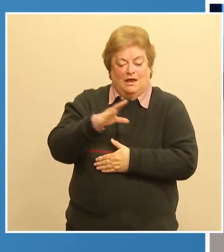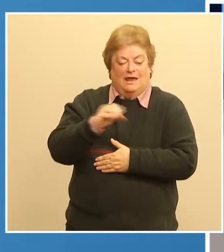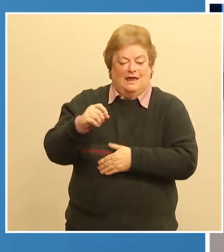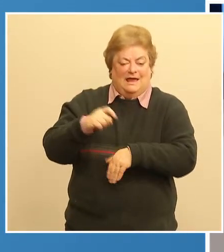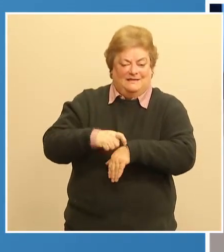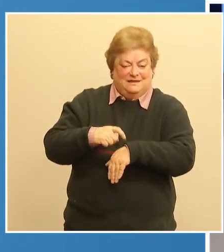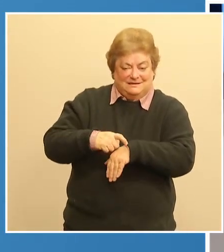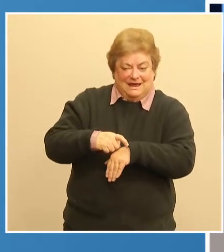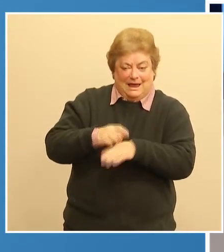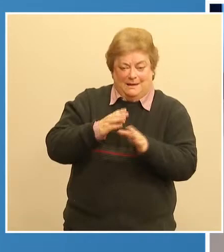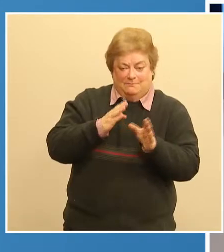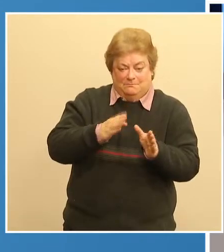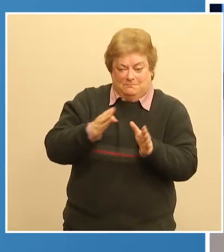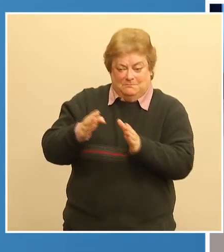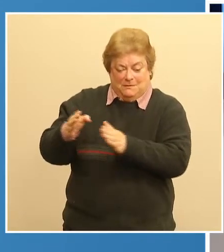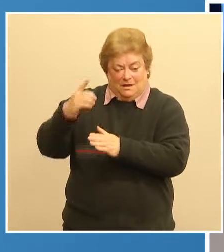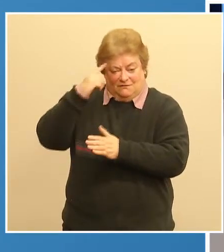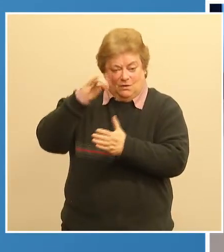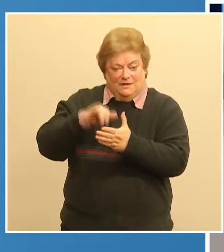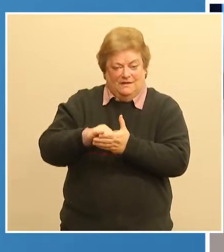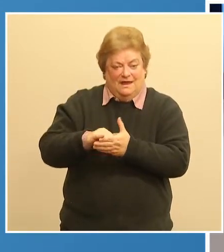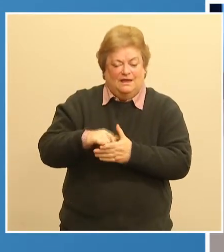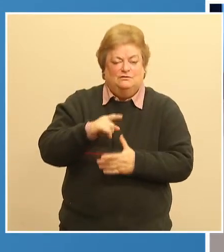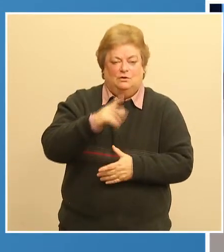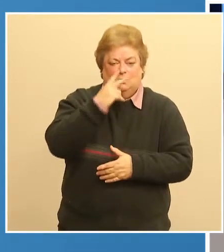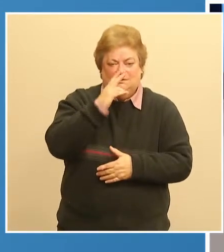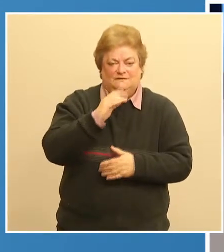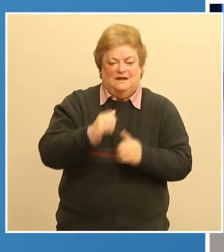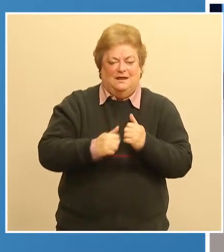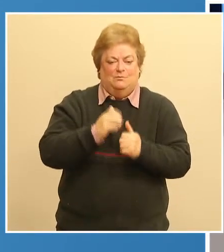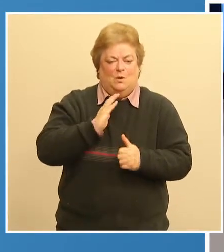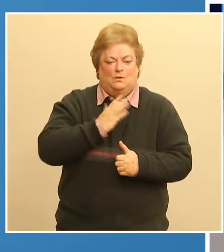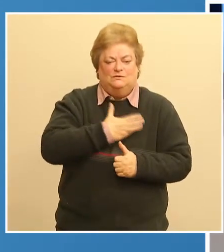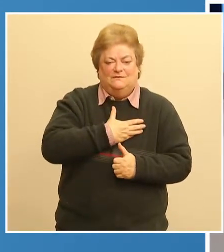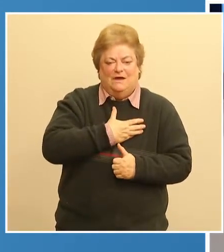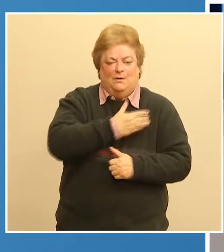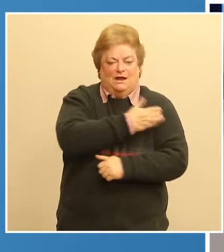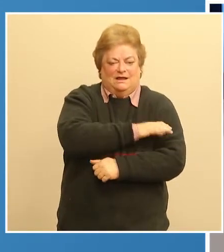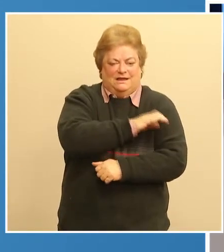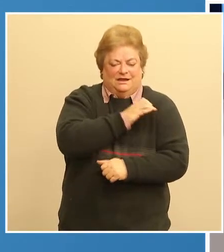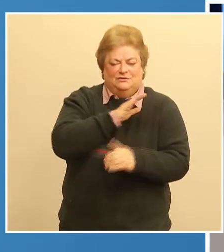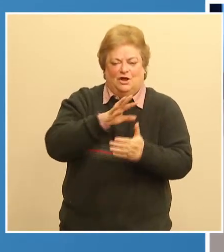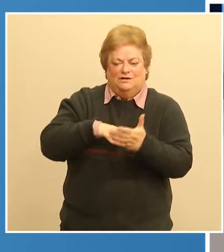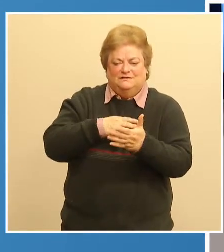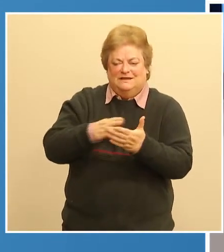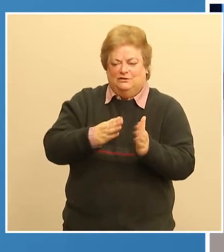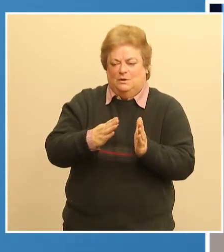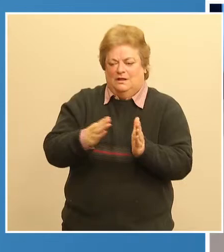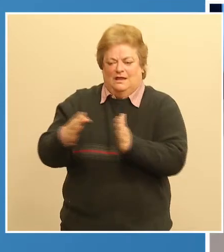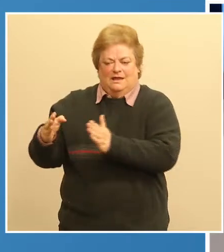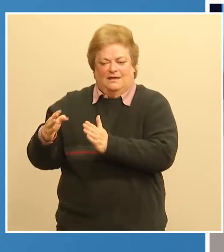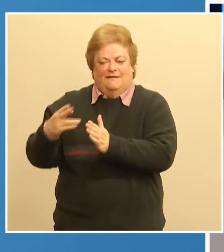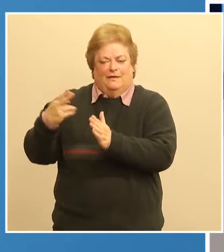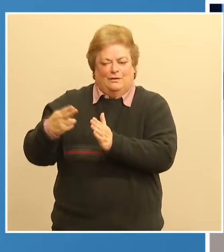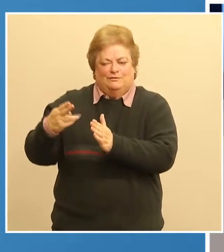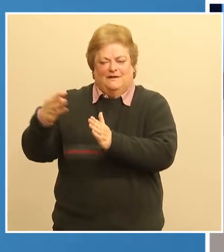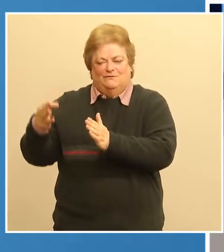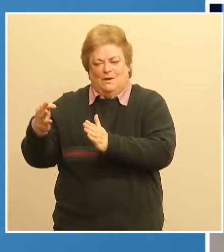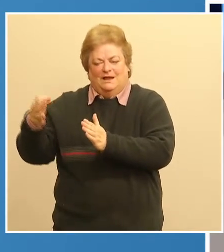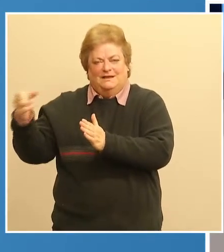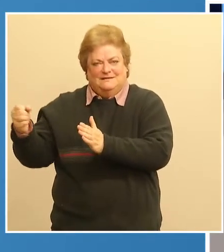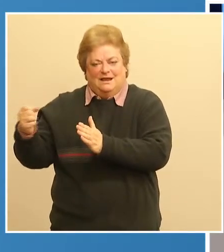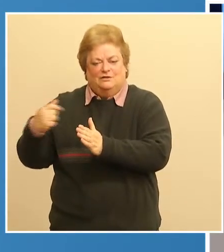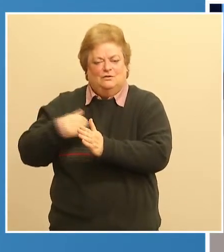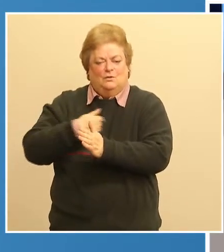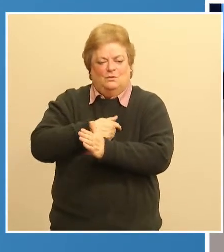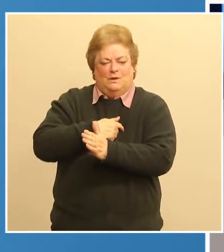frame to do that. And that's why you'll see most of our clinics are scheduled later in the week just to make sure we have the vaccine that we need